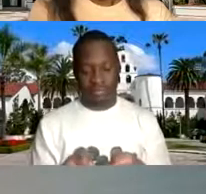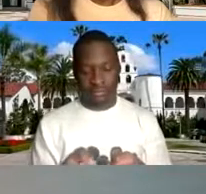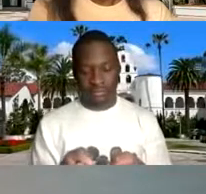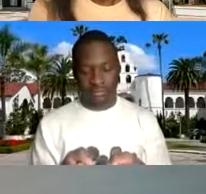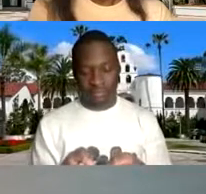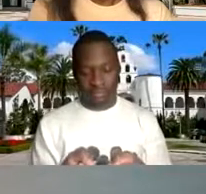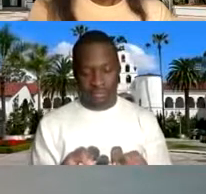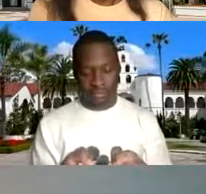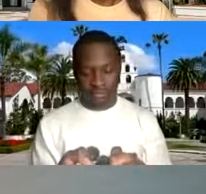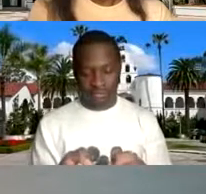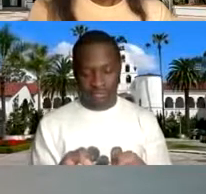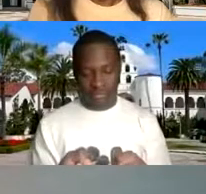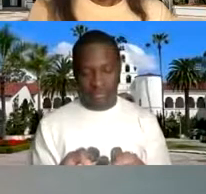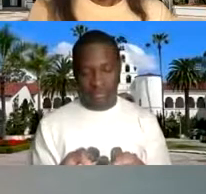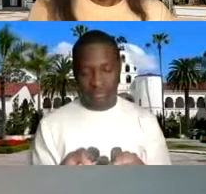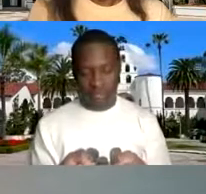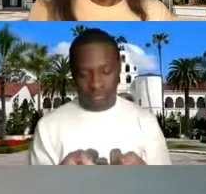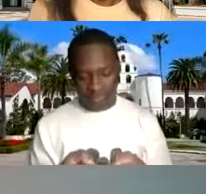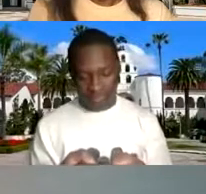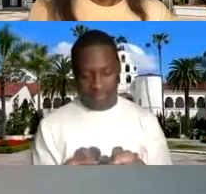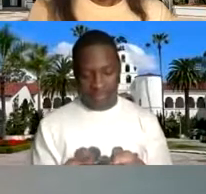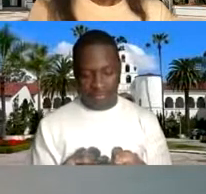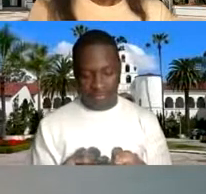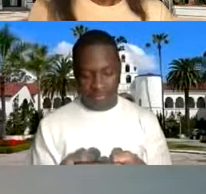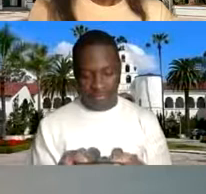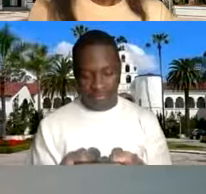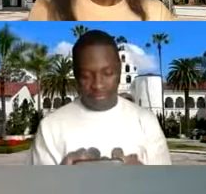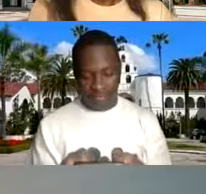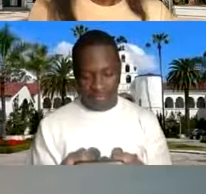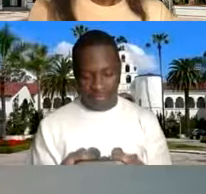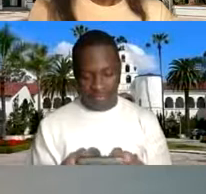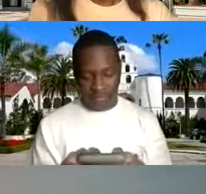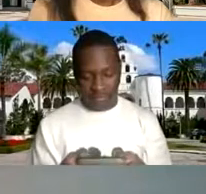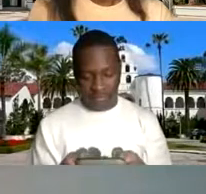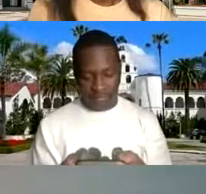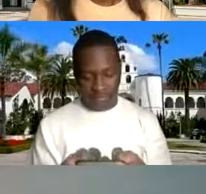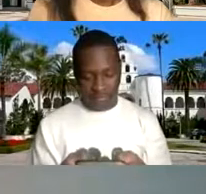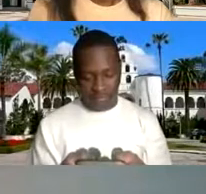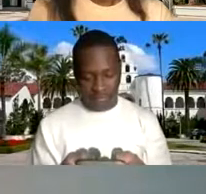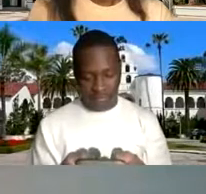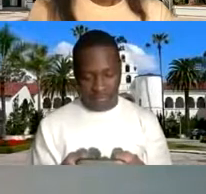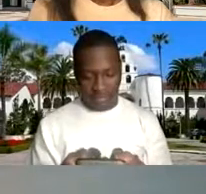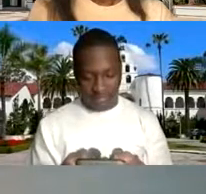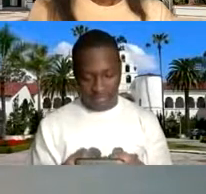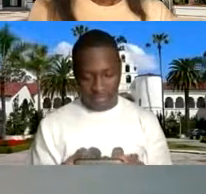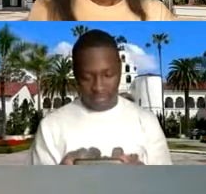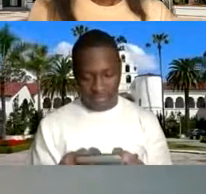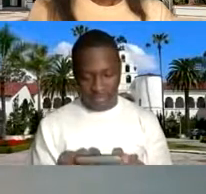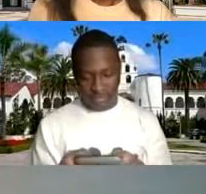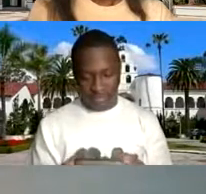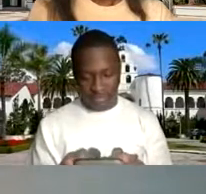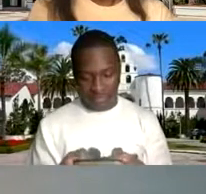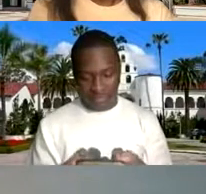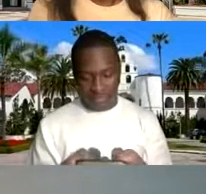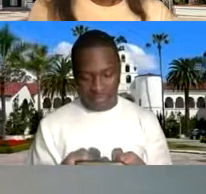all the faculty first off, establishing a relationship with you guys, that part was kind of important because you guys have helped me like so far during the year.